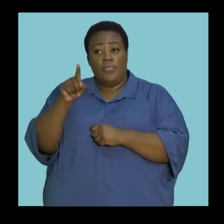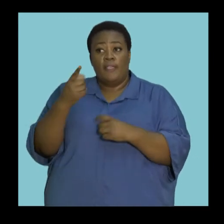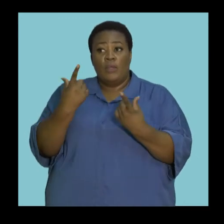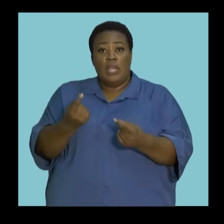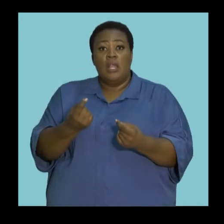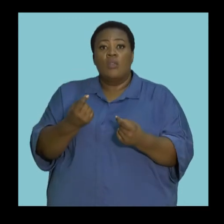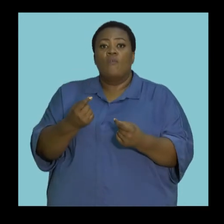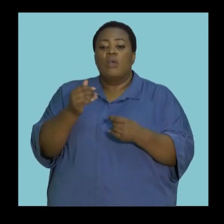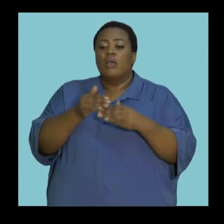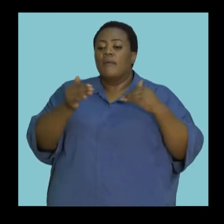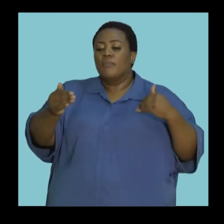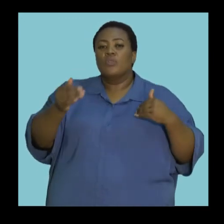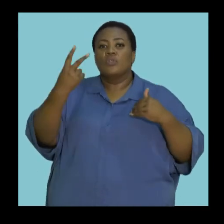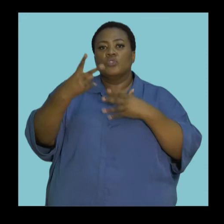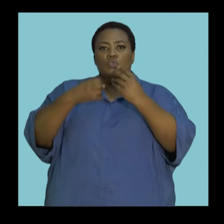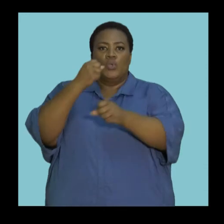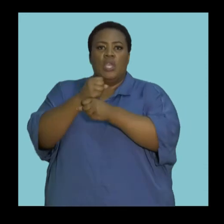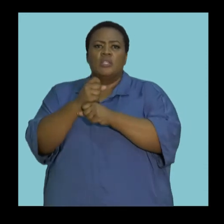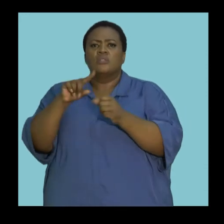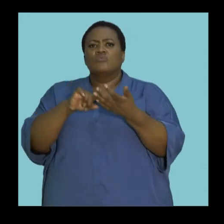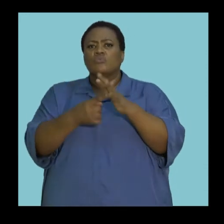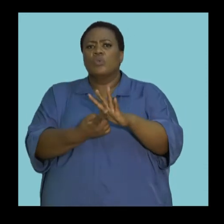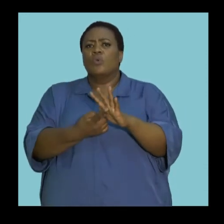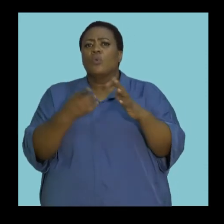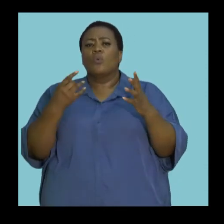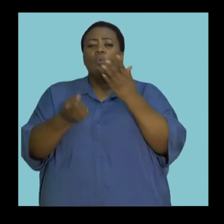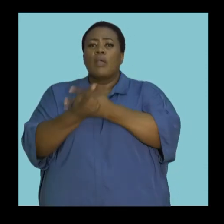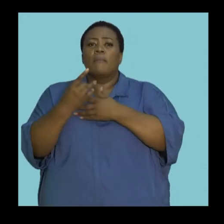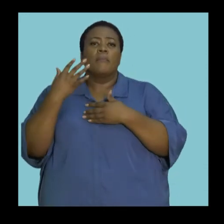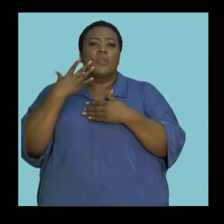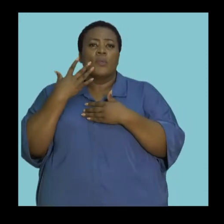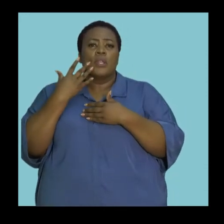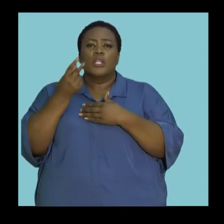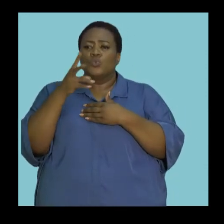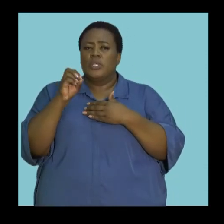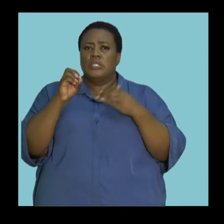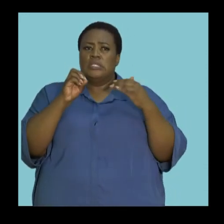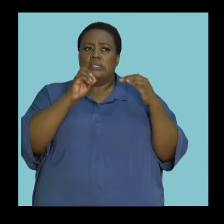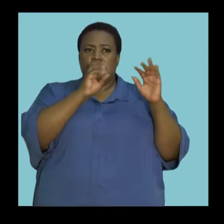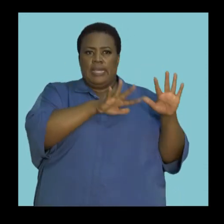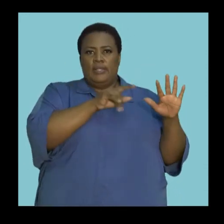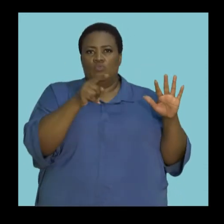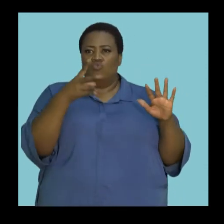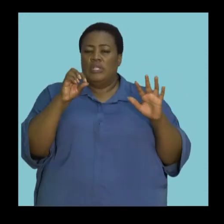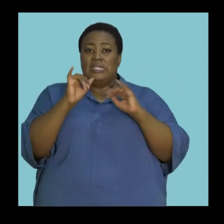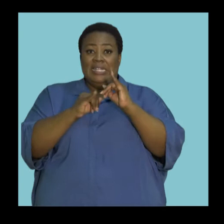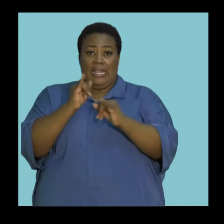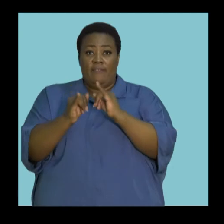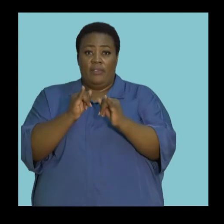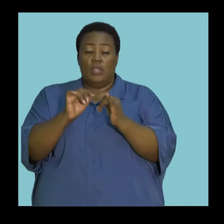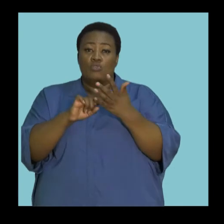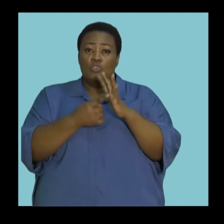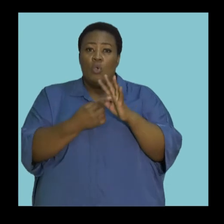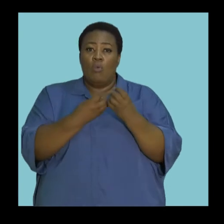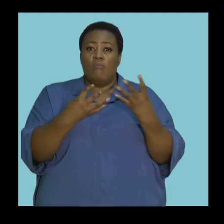years, and this was done over a 2-year period. And it shows you that it was done in the year 2010 and the year 2011, and